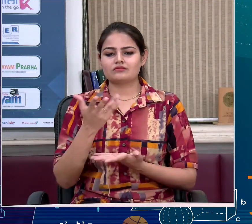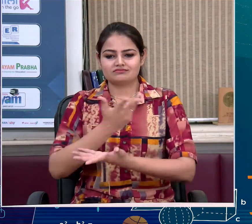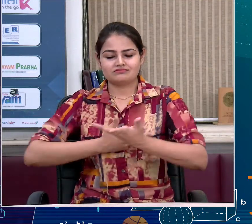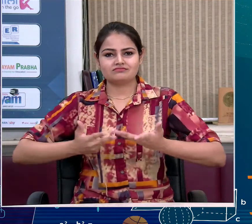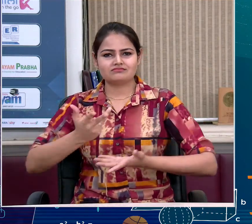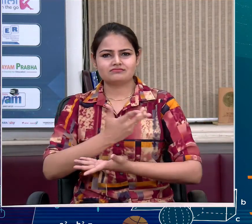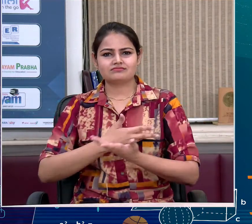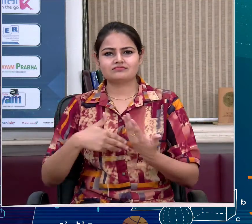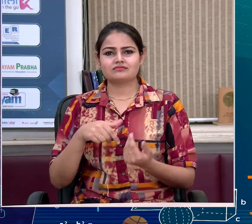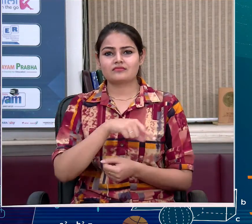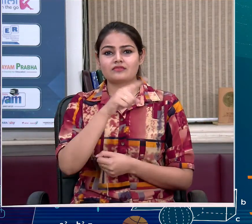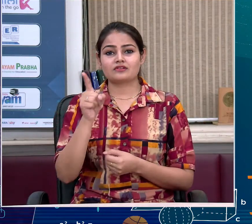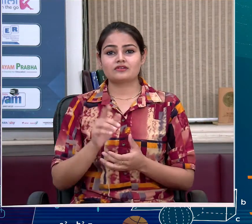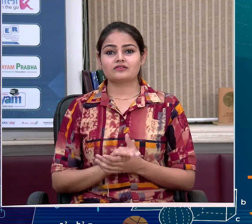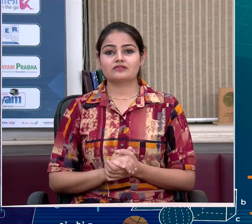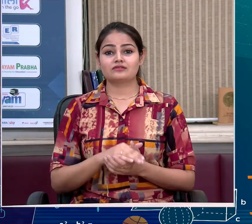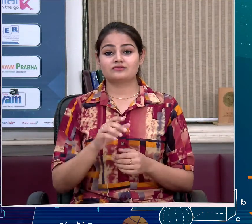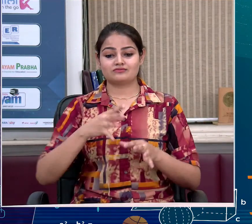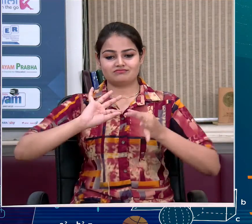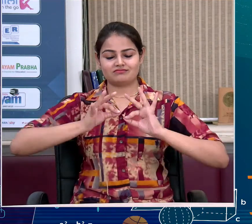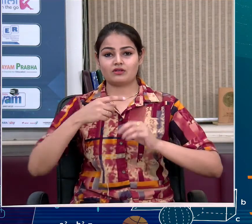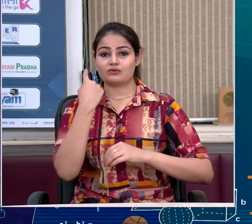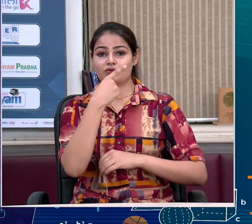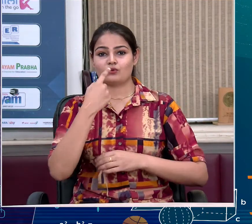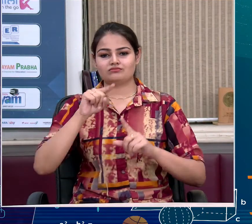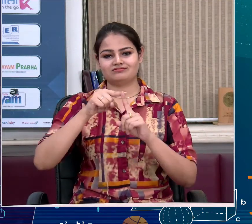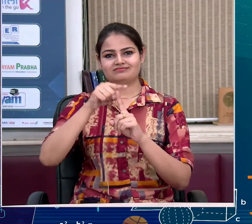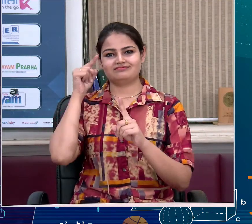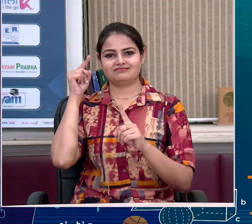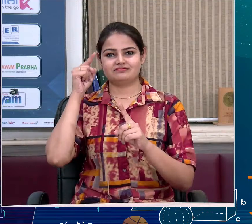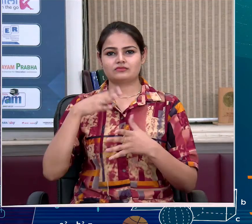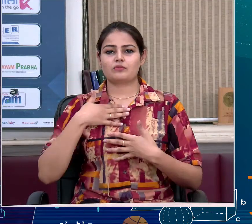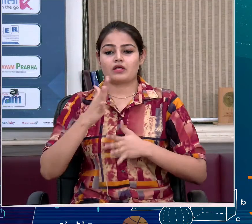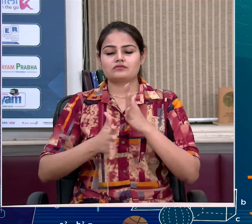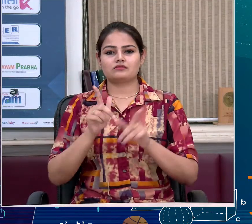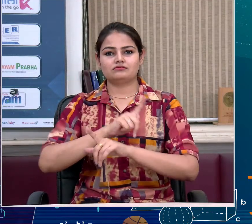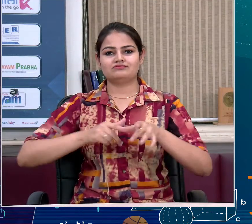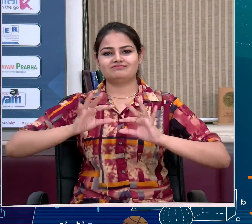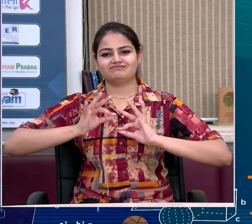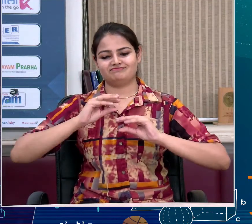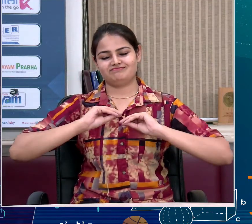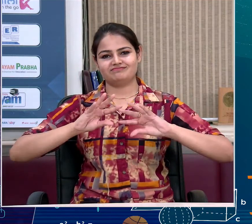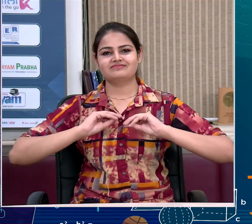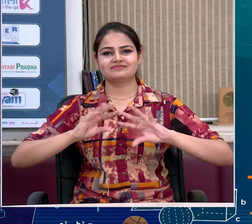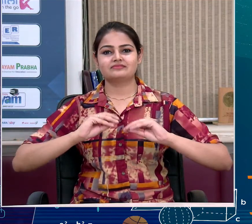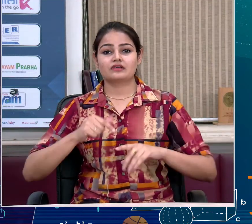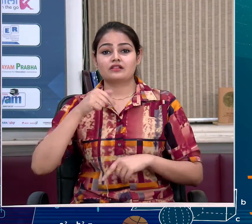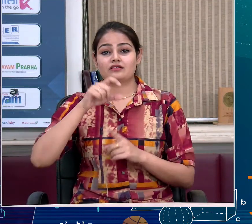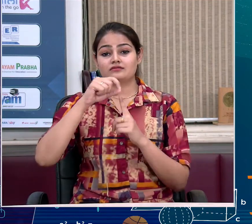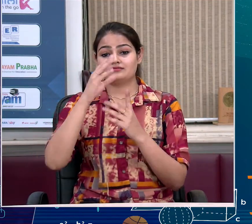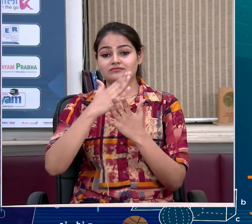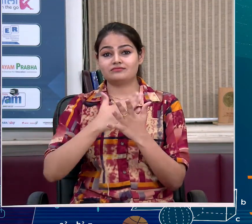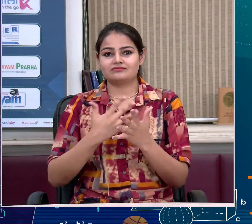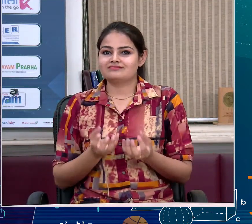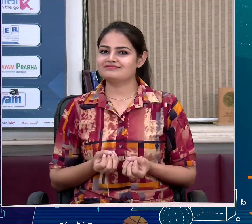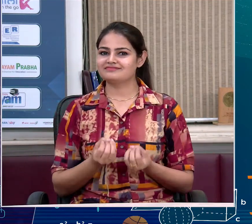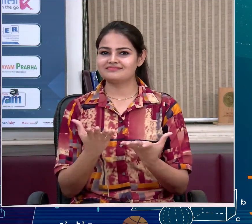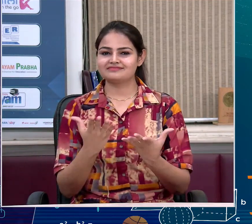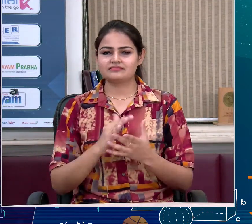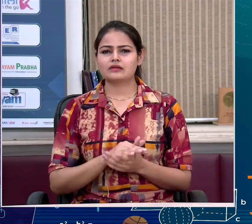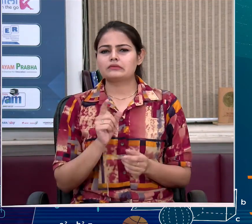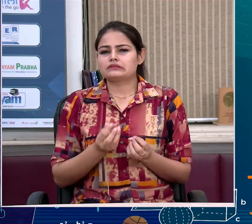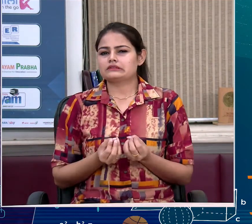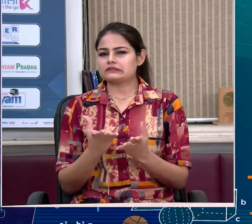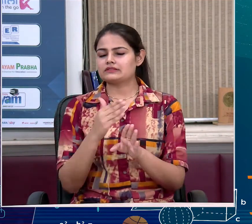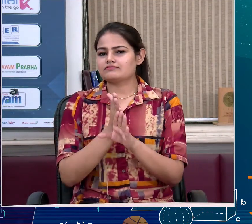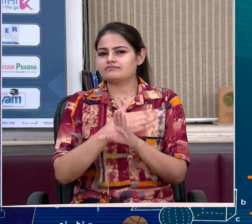be interpreted for you by Ms. Jyoti as our interpreter. And let's begin with this session. But before